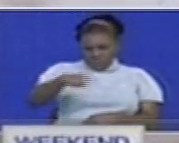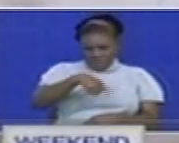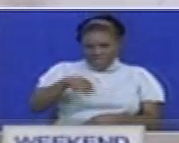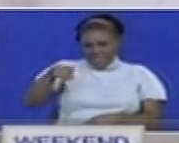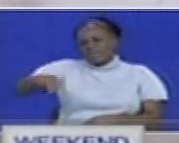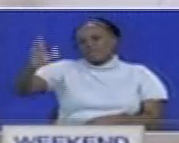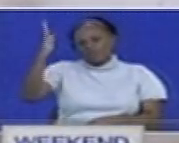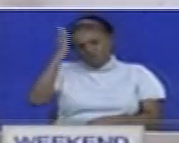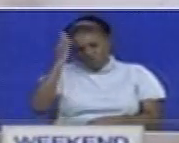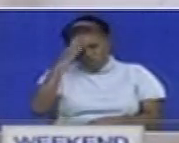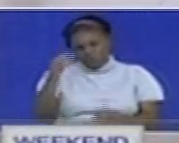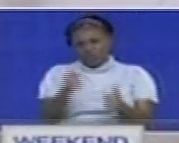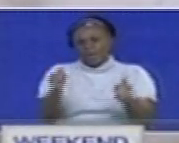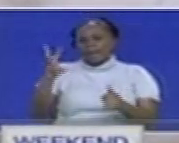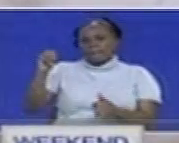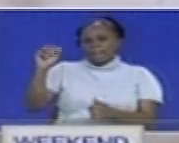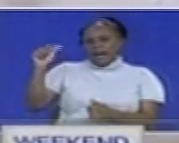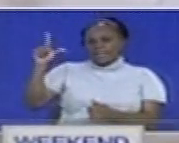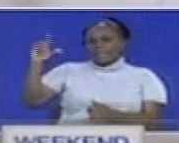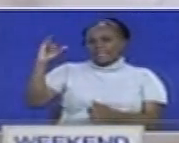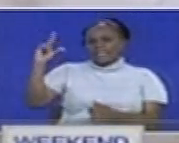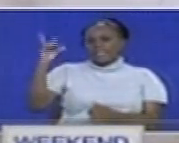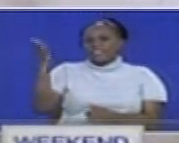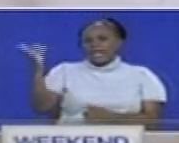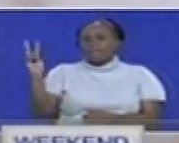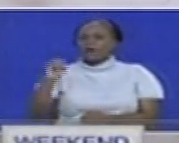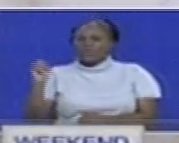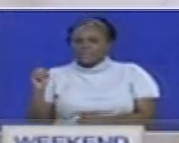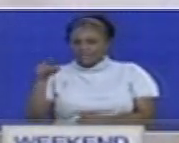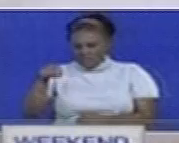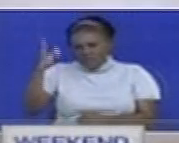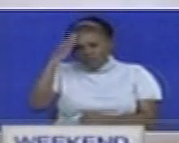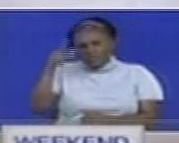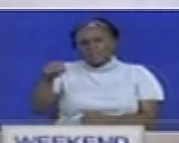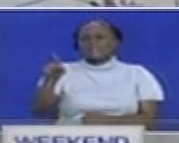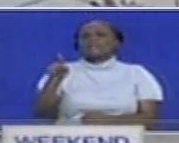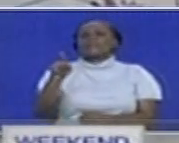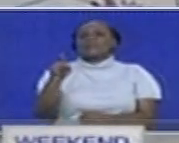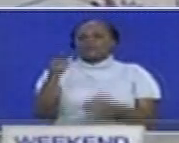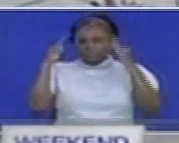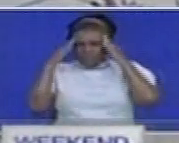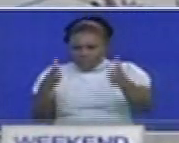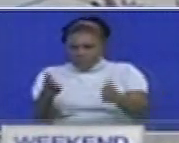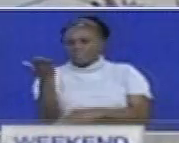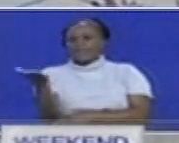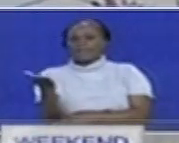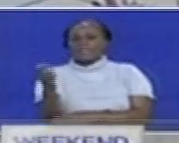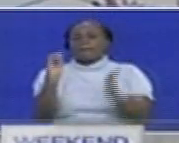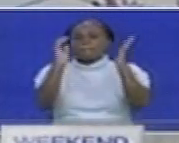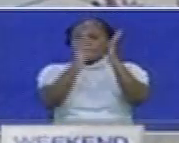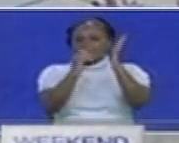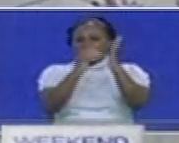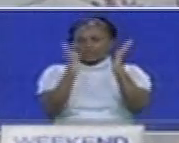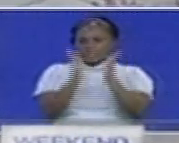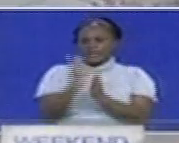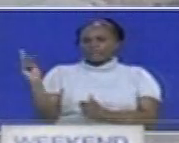knew that Malili was in Makueni. If they knew that's their city, they would have concentrated on that. Machakos and Makueni